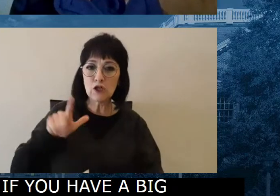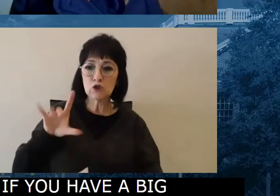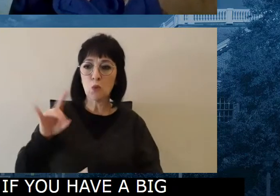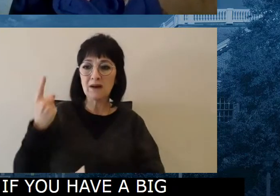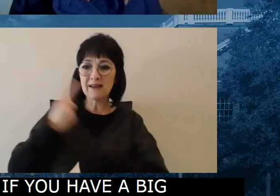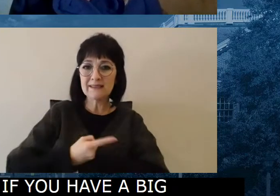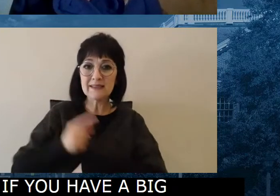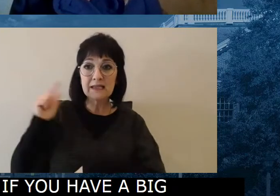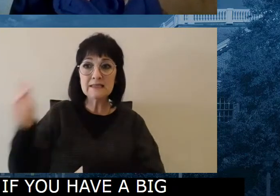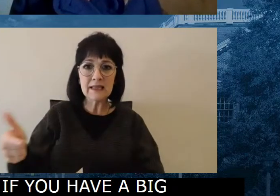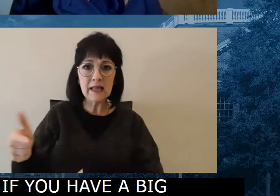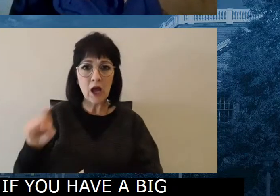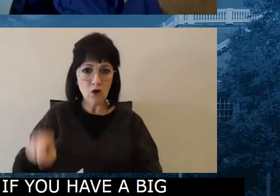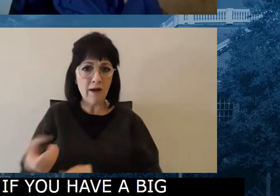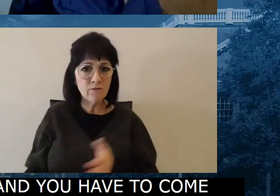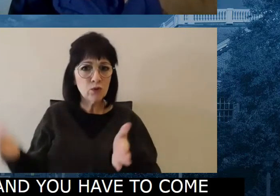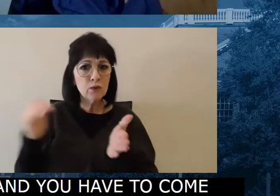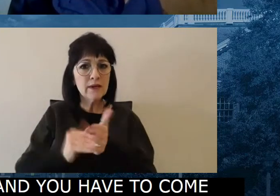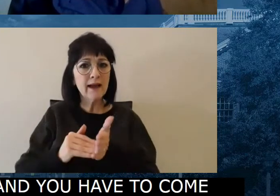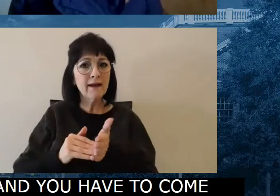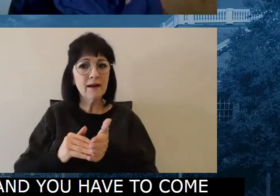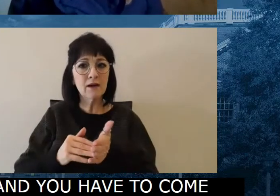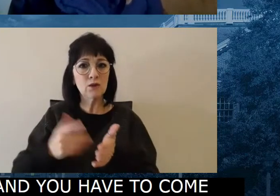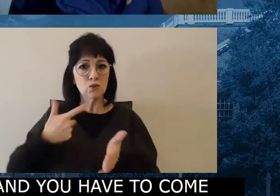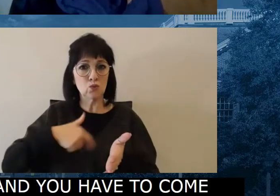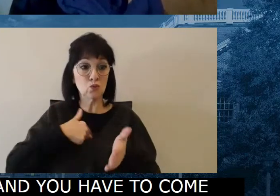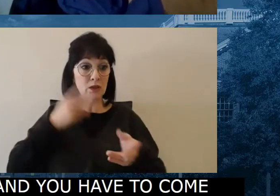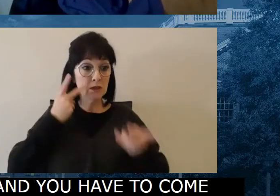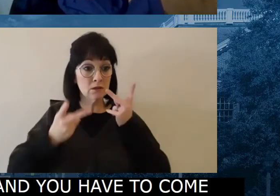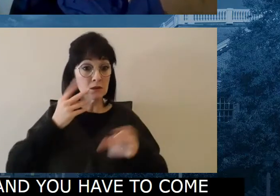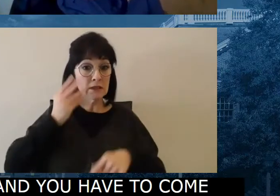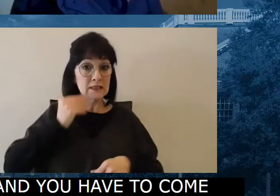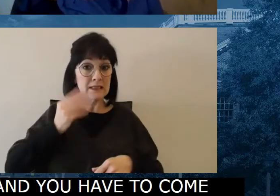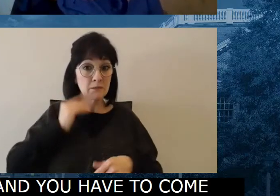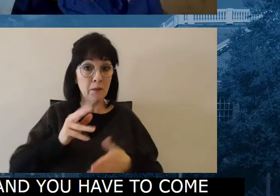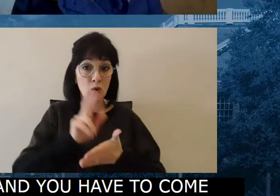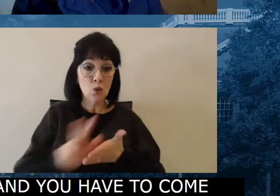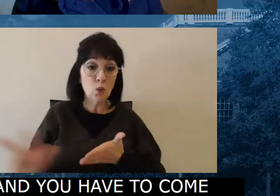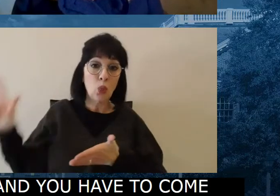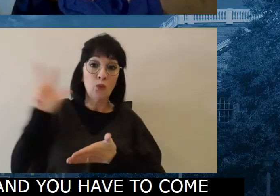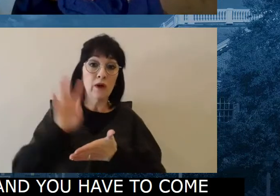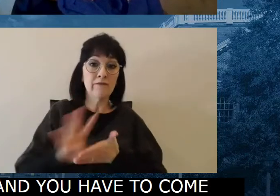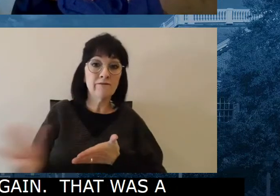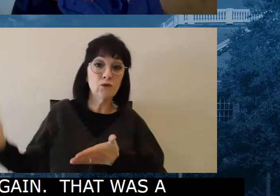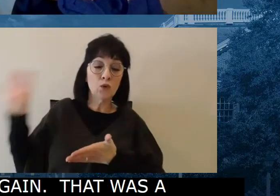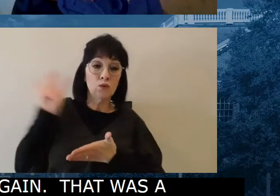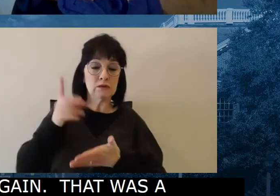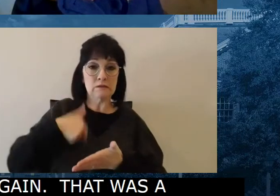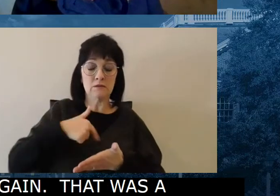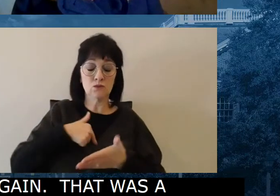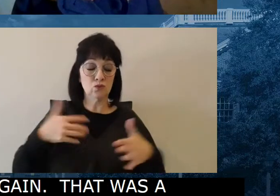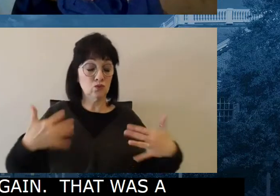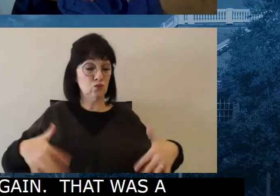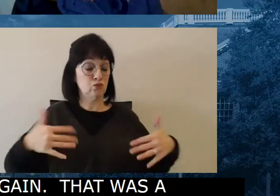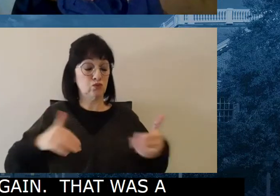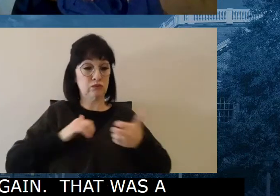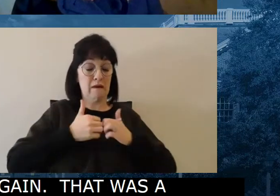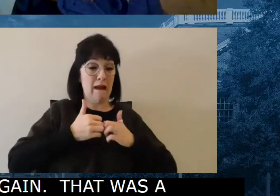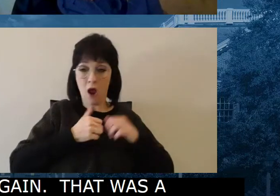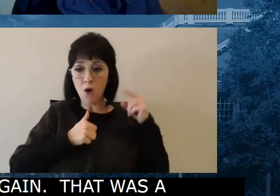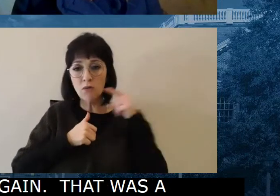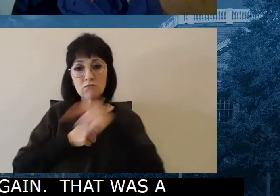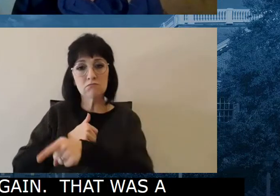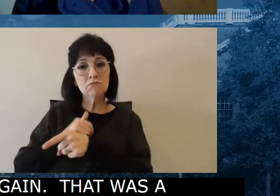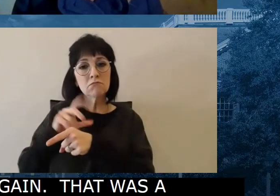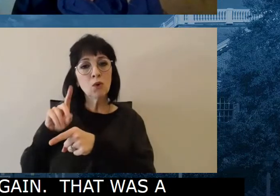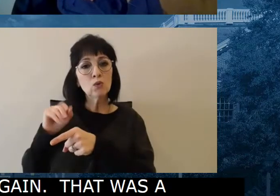was a challenge and enabled us to do that. It frankly, you know, from a psychological point of view, gave those who